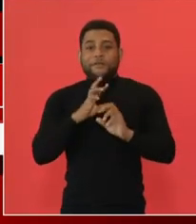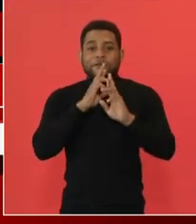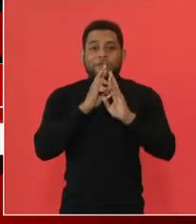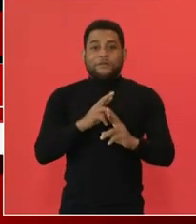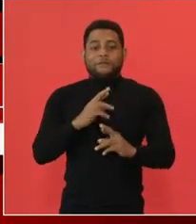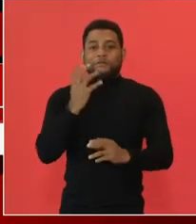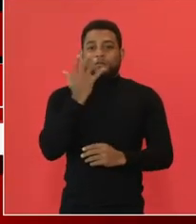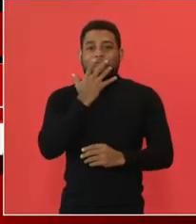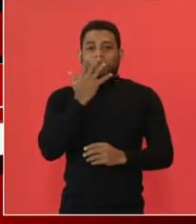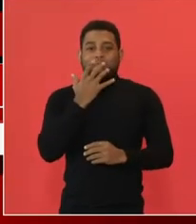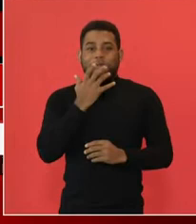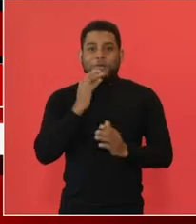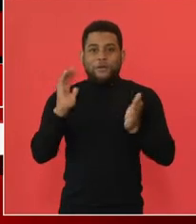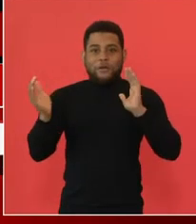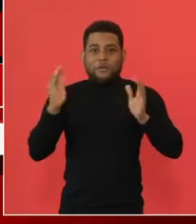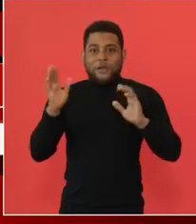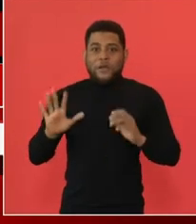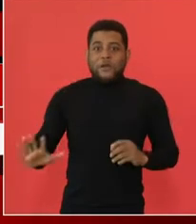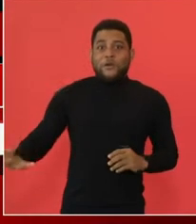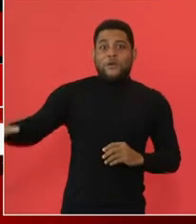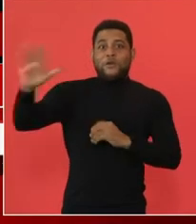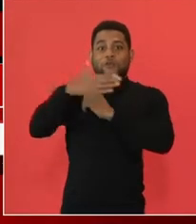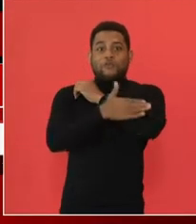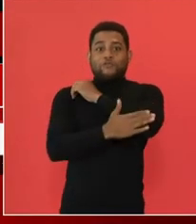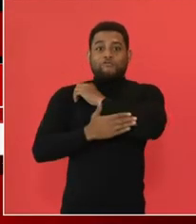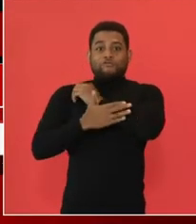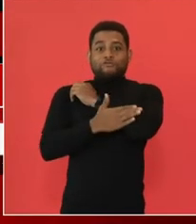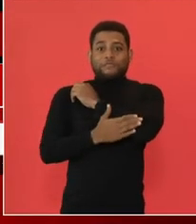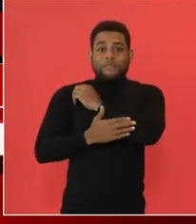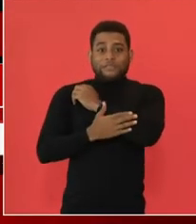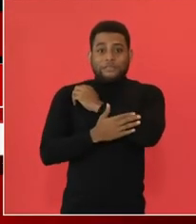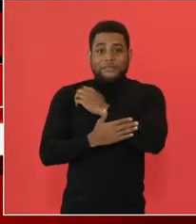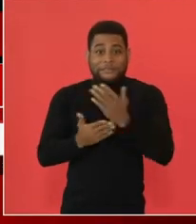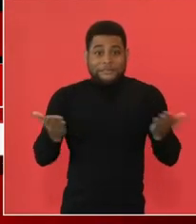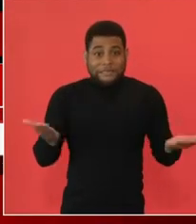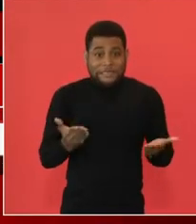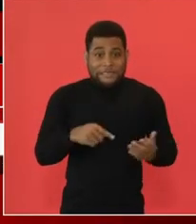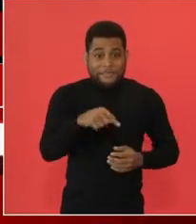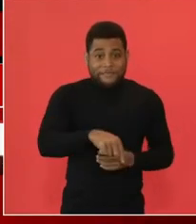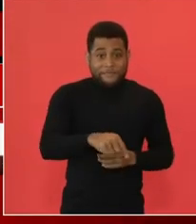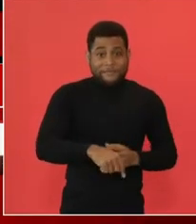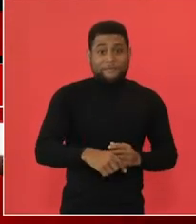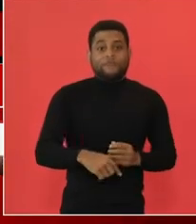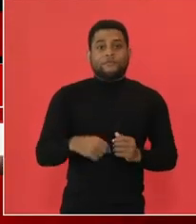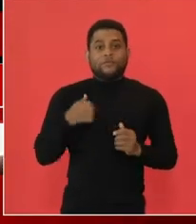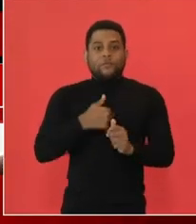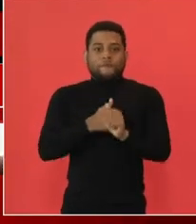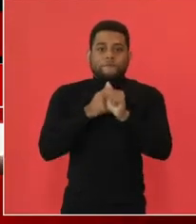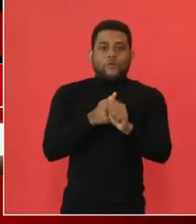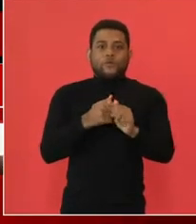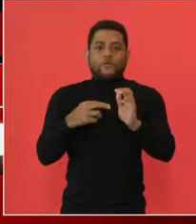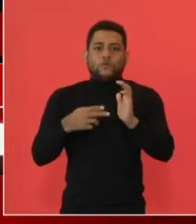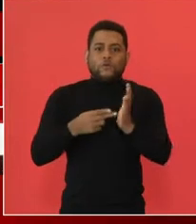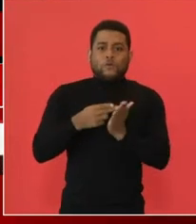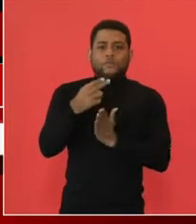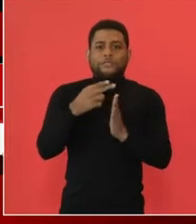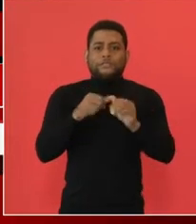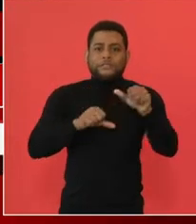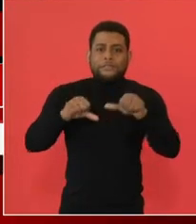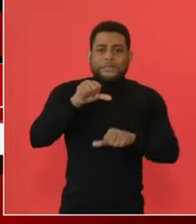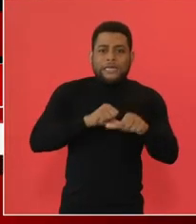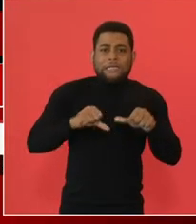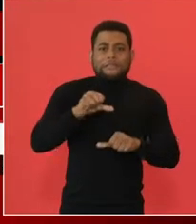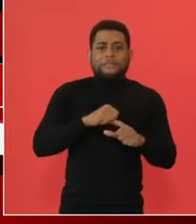truth, science, people sticking together, making tough decisions, and